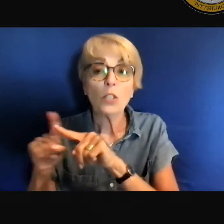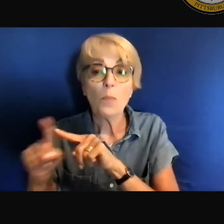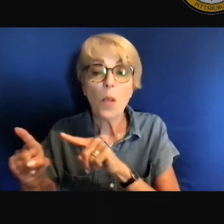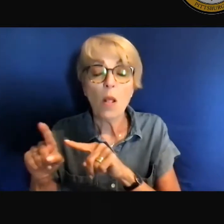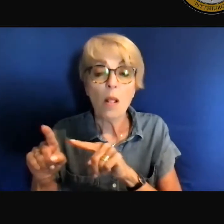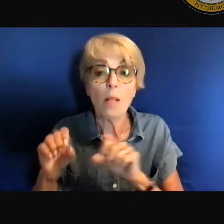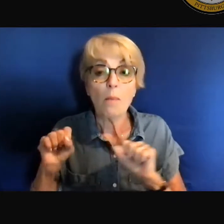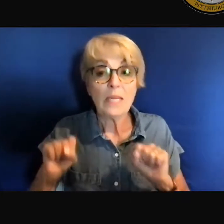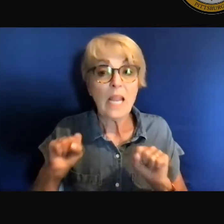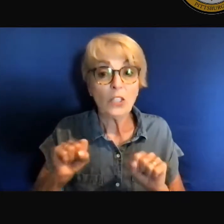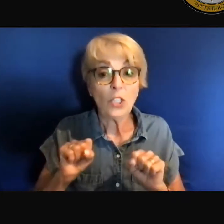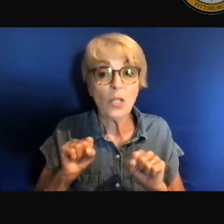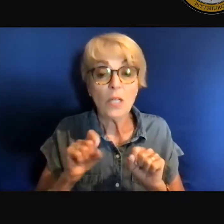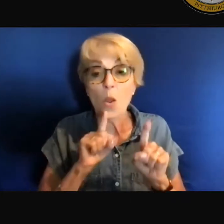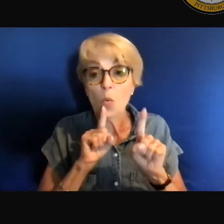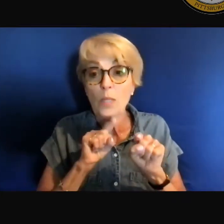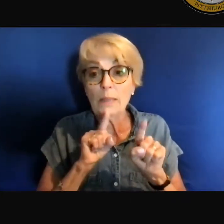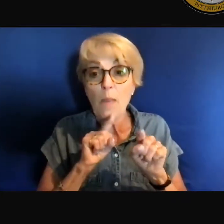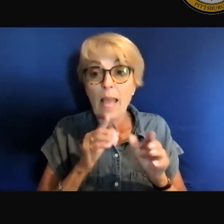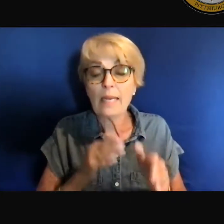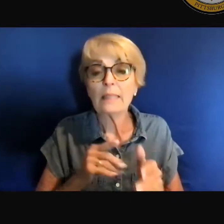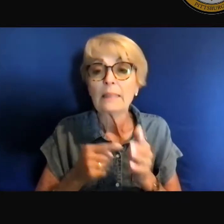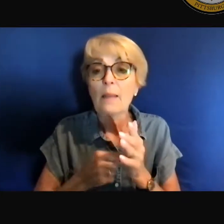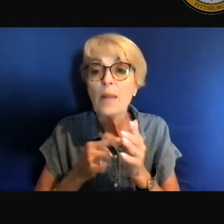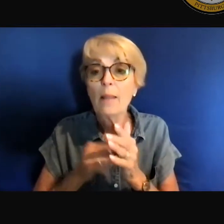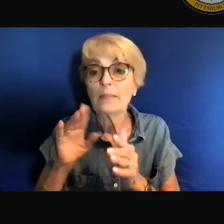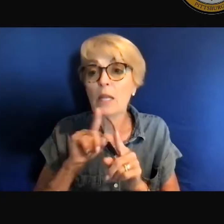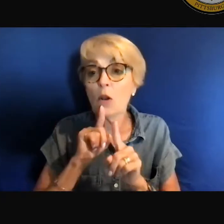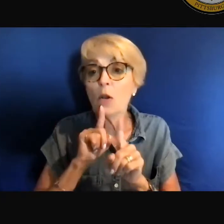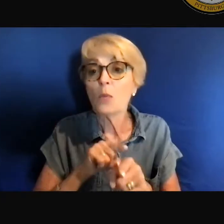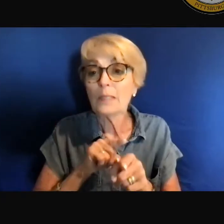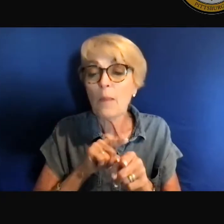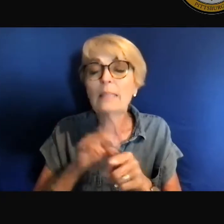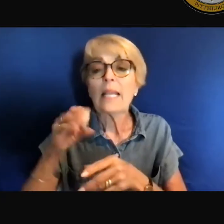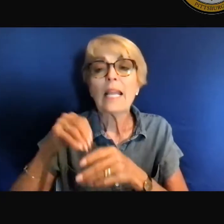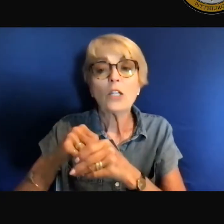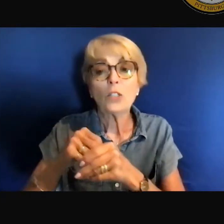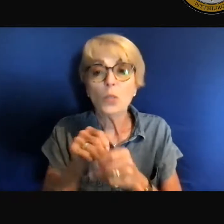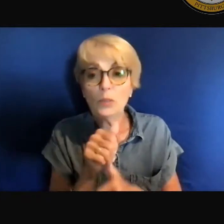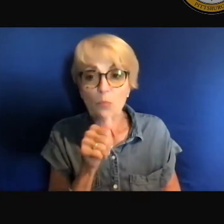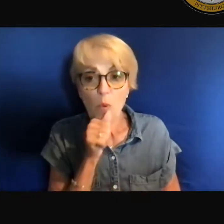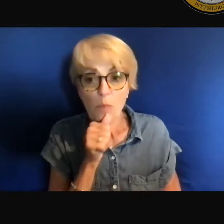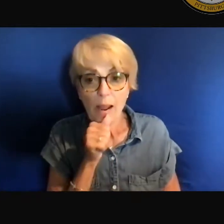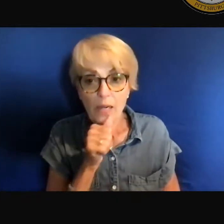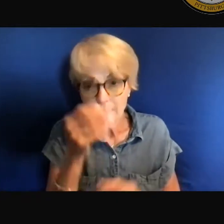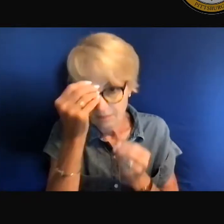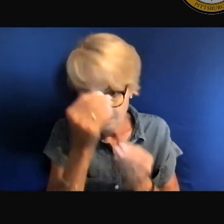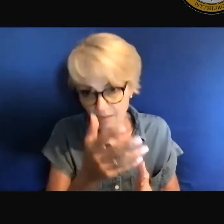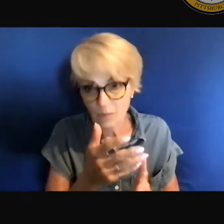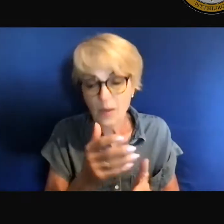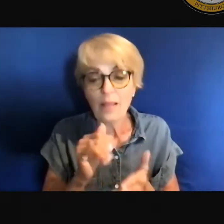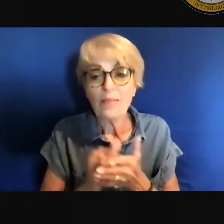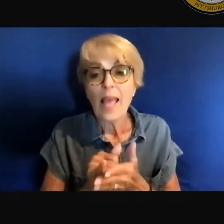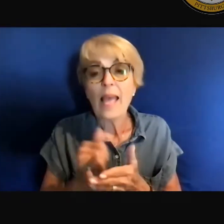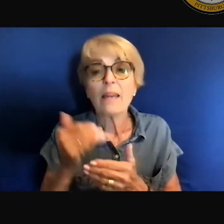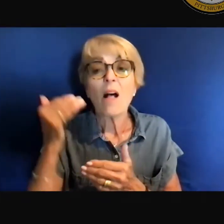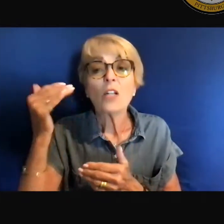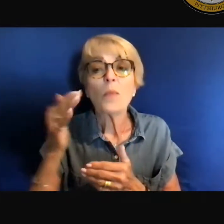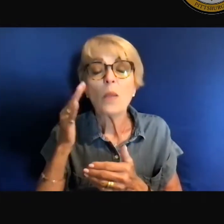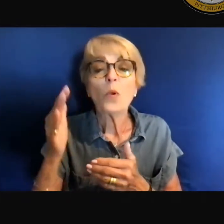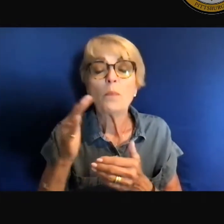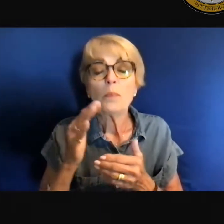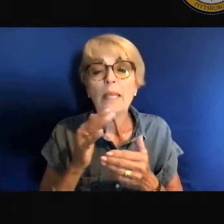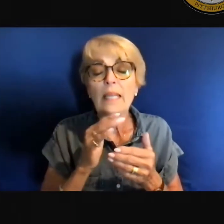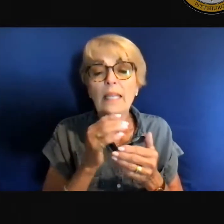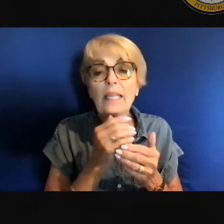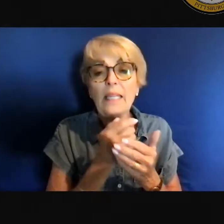their response includes proprietary information that would ultimately be redacted in what is shared